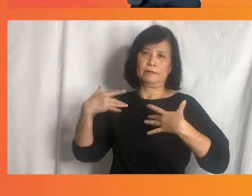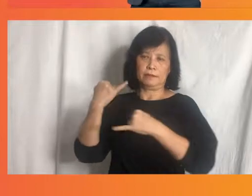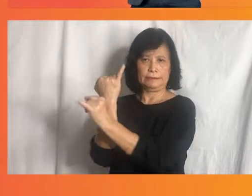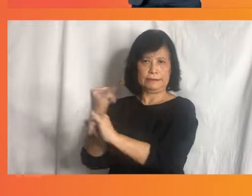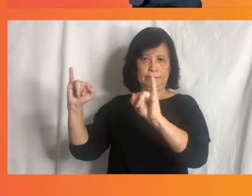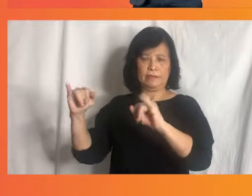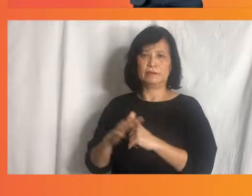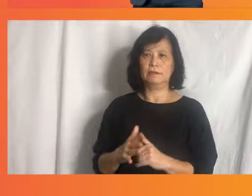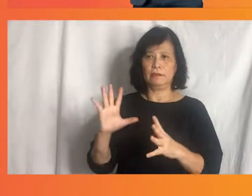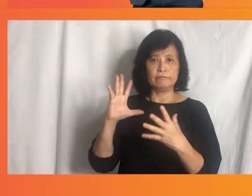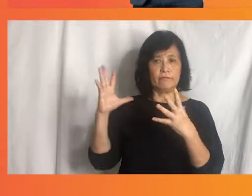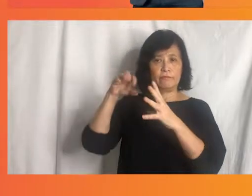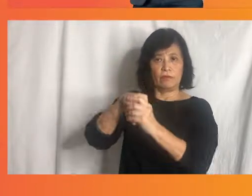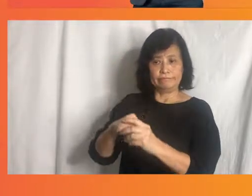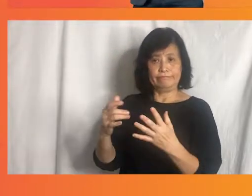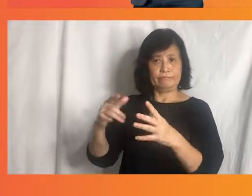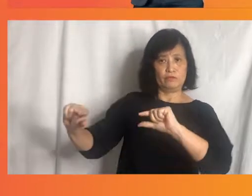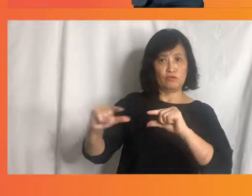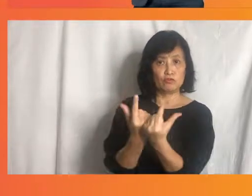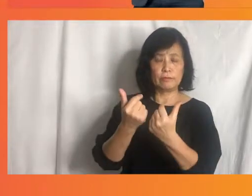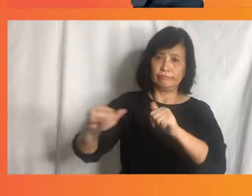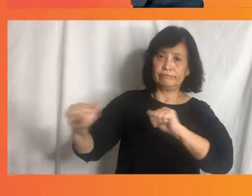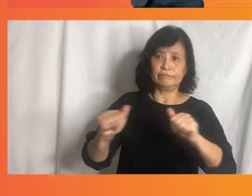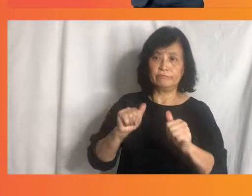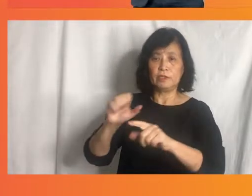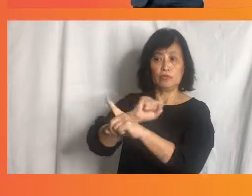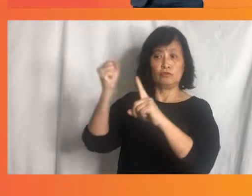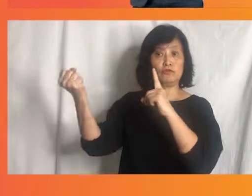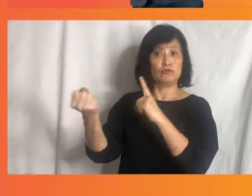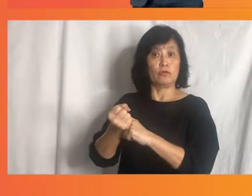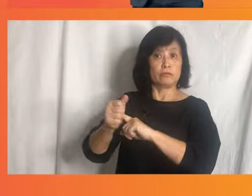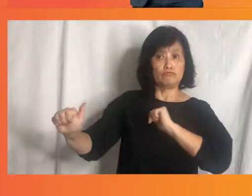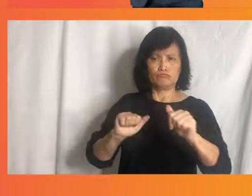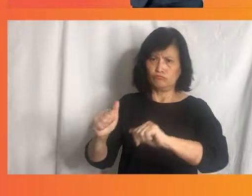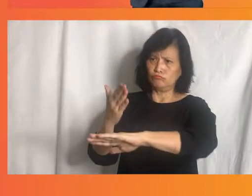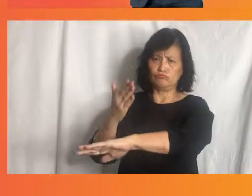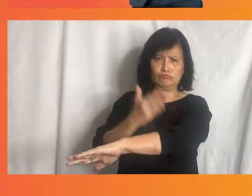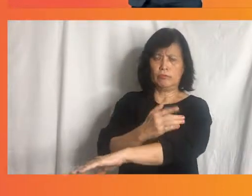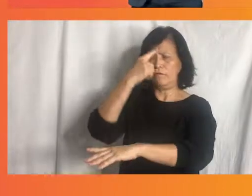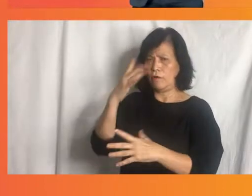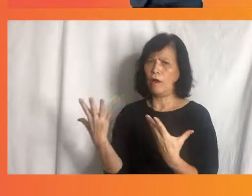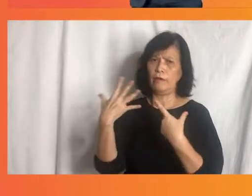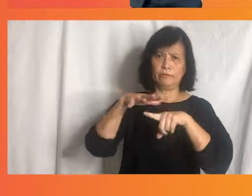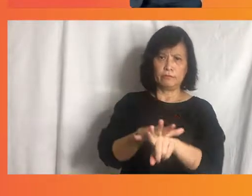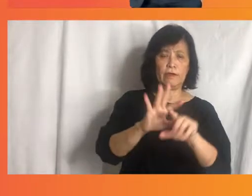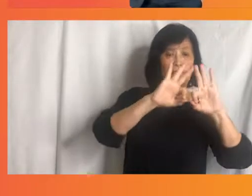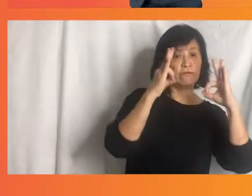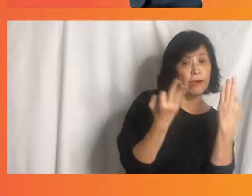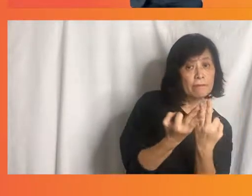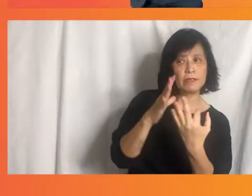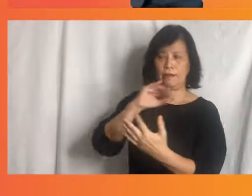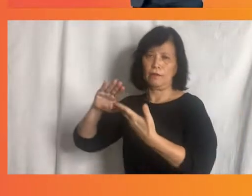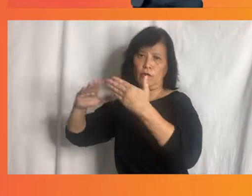Through group activities, socialization can be enhanced and can facilitate and improve overall inclusion in both family and community